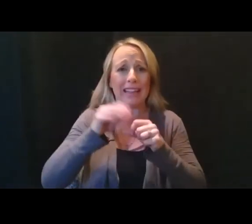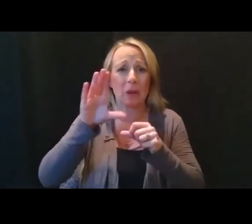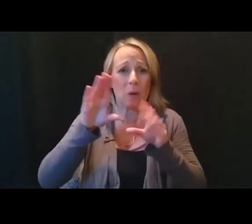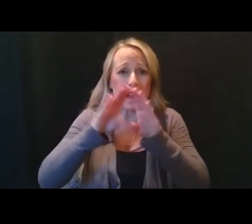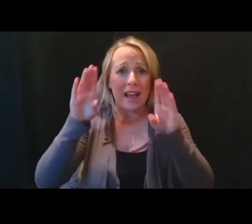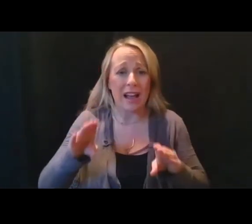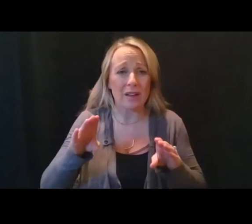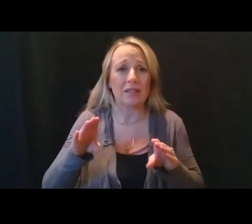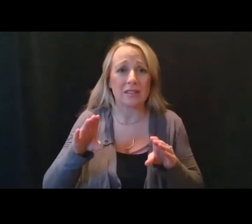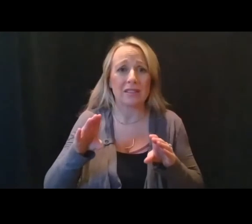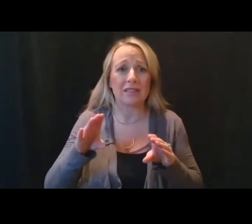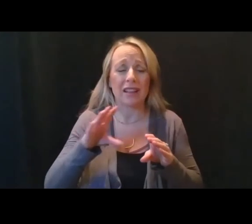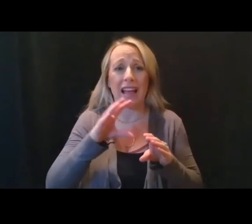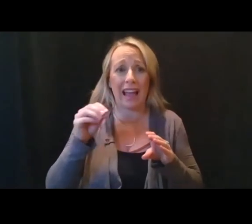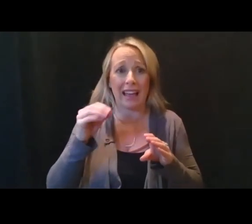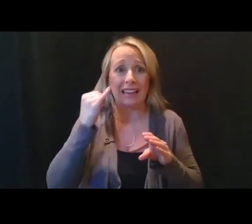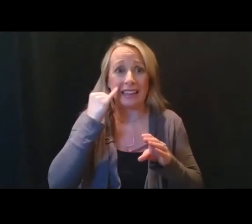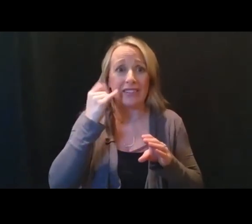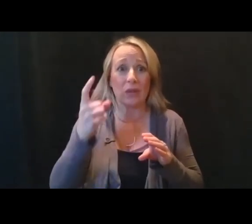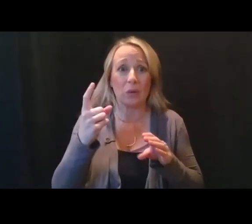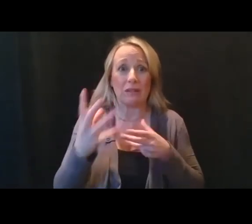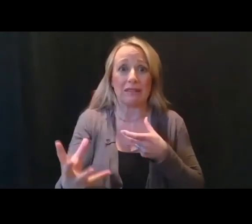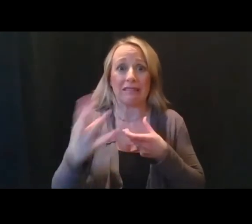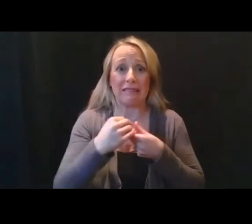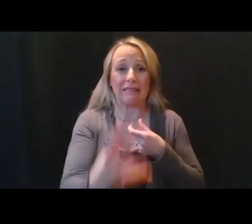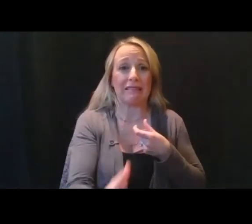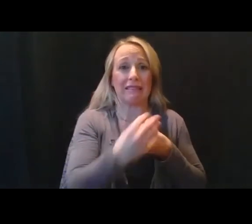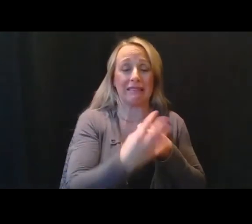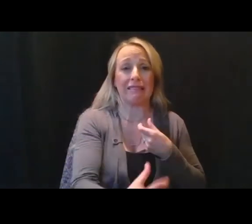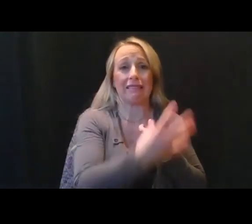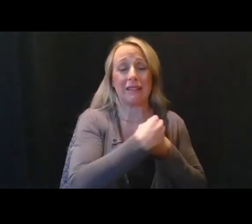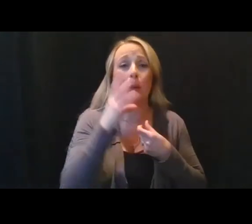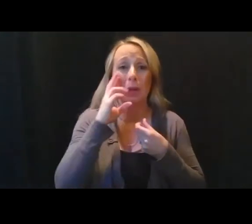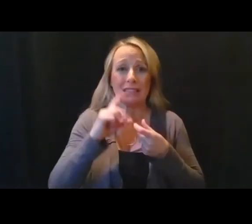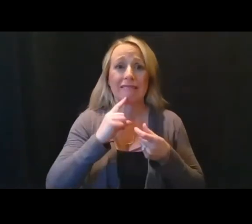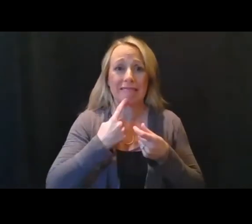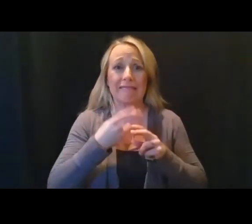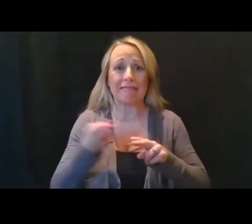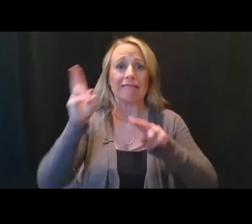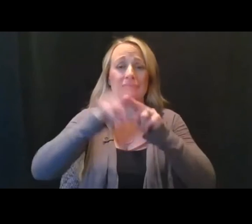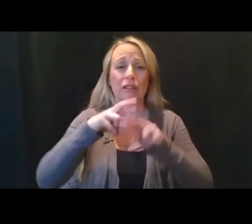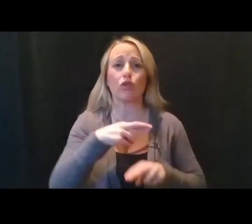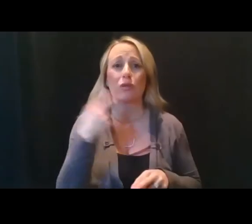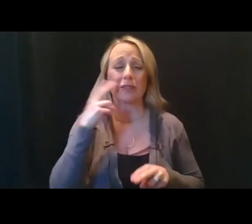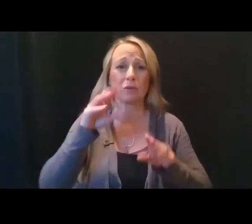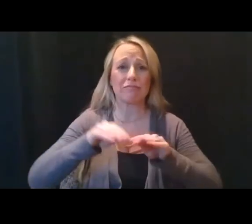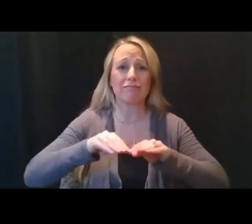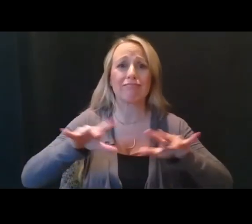from other households to your holiday celebrations seriously increases the risk of spreading the virus around the